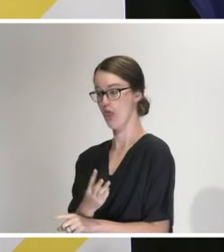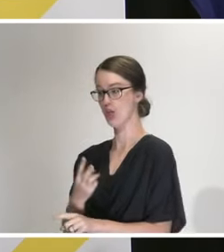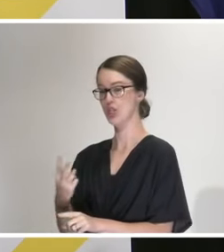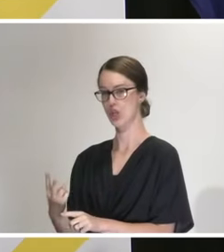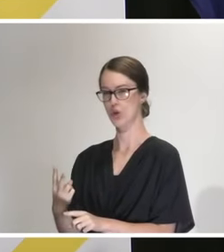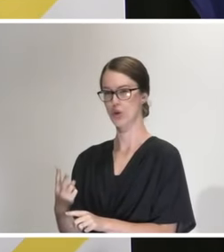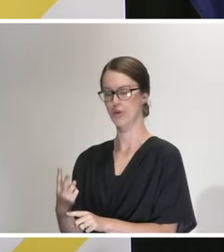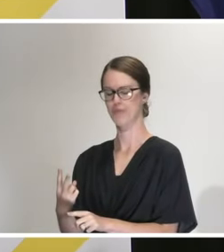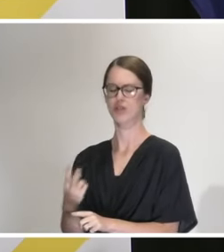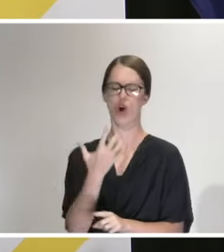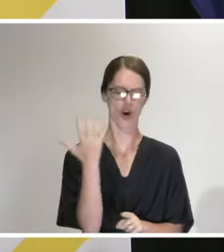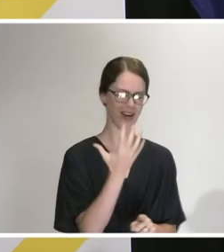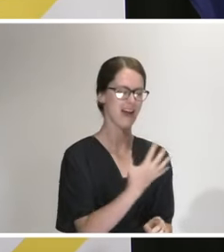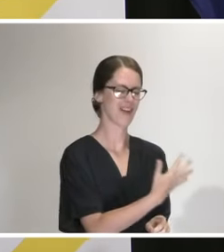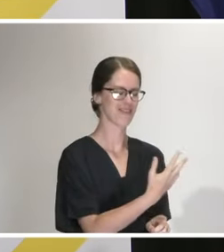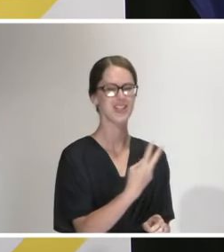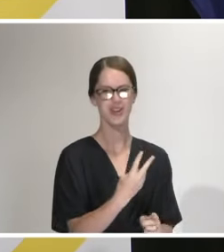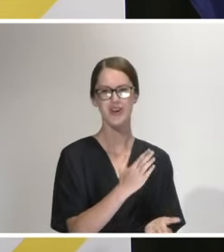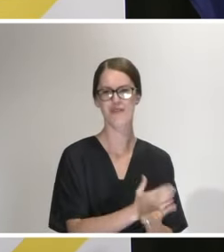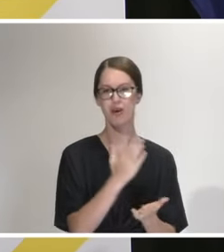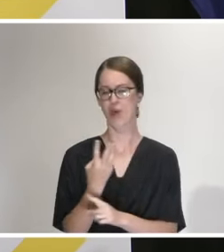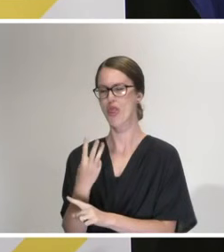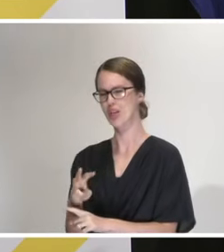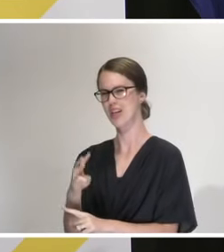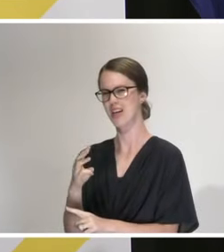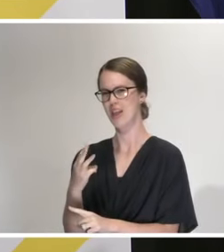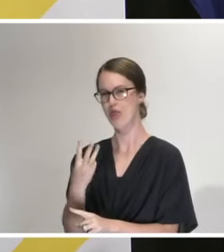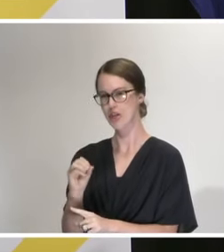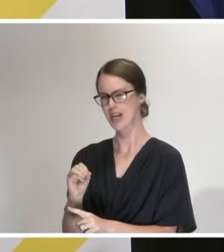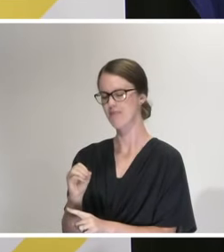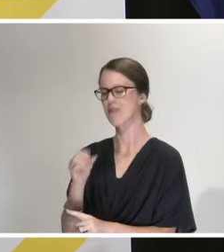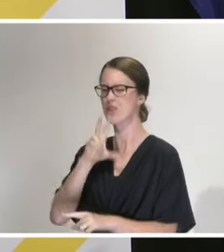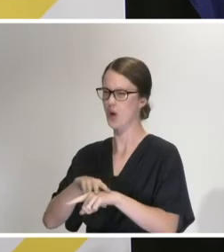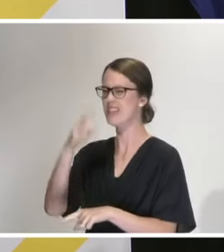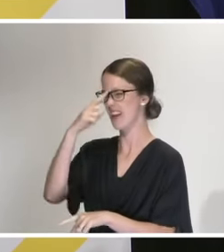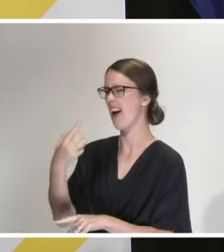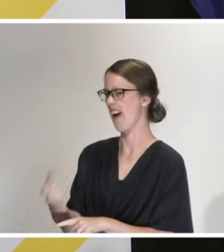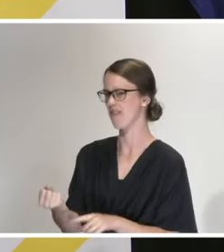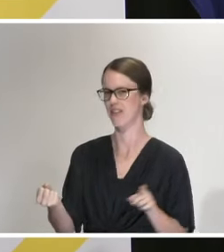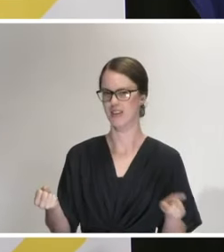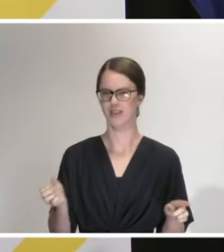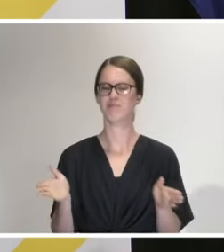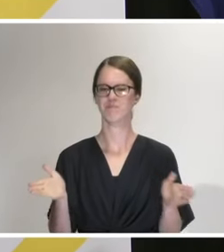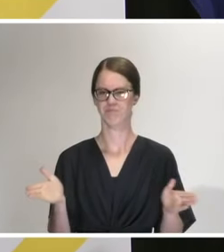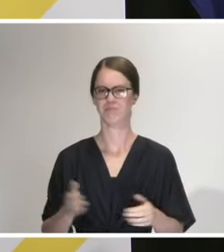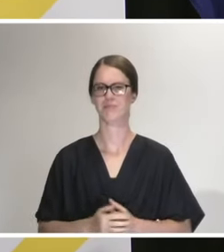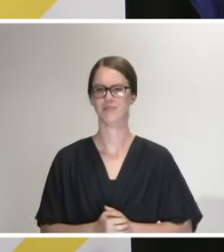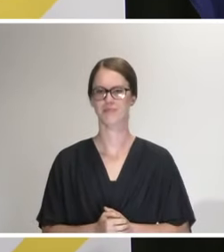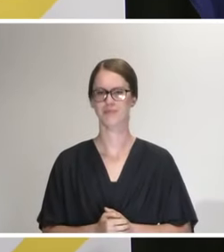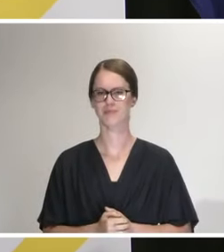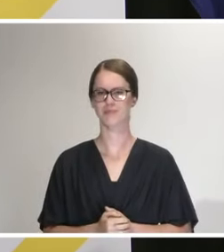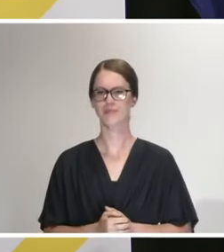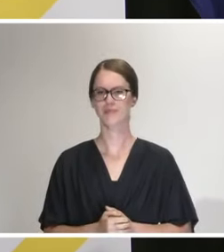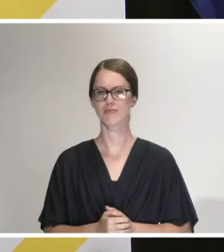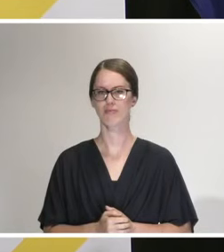52 are confirmed and 30 are probable. So 52 confirmed cases and 30 probable. There are